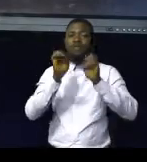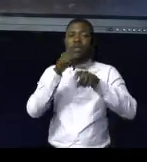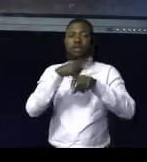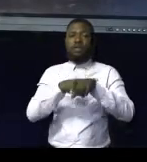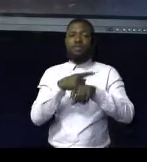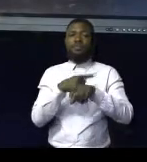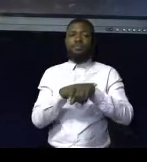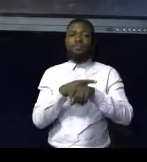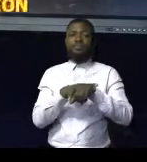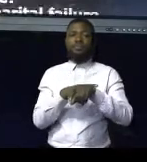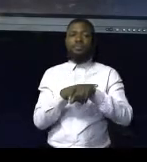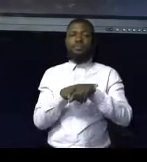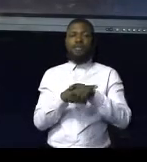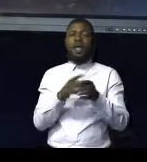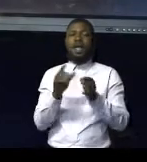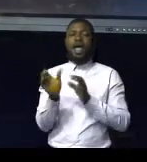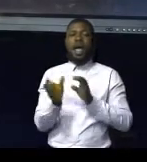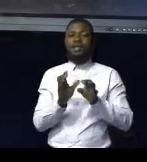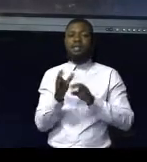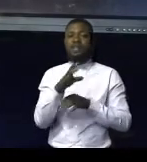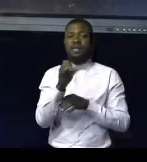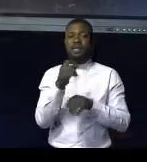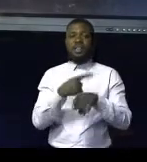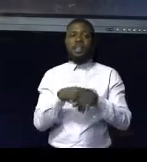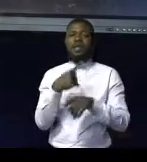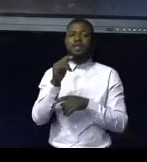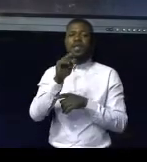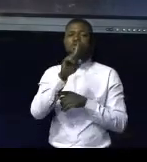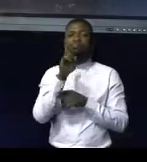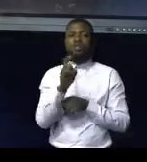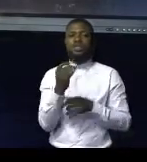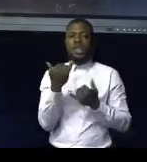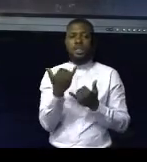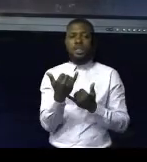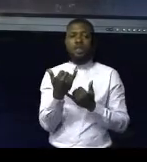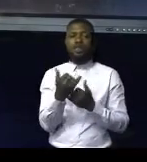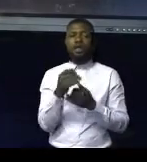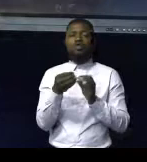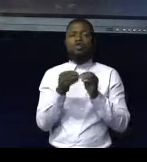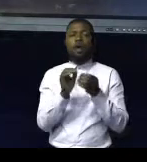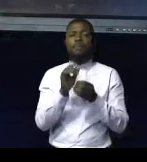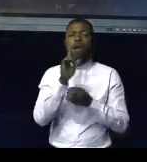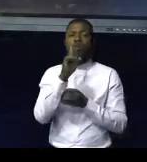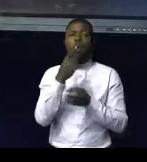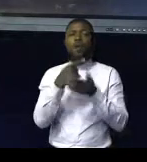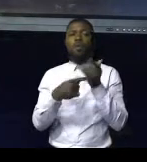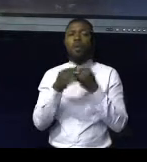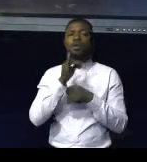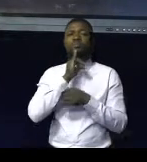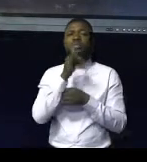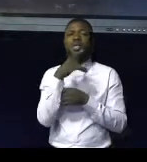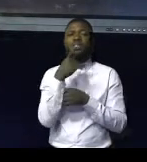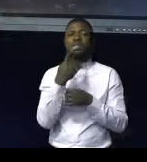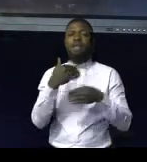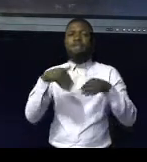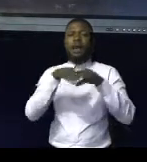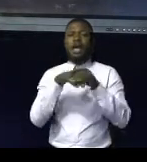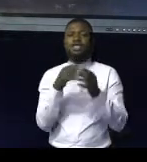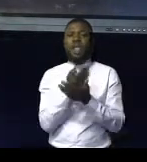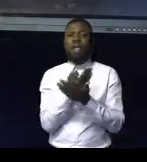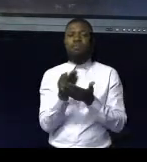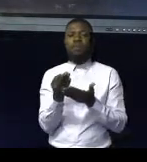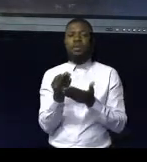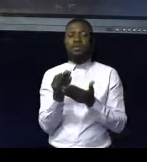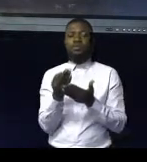evaluation time, it's activities time. Now the question number 1, what is